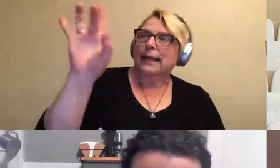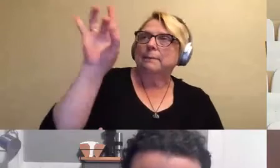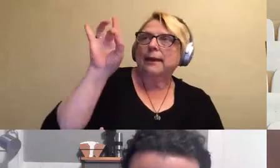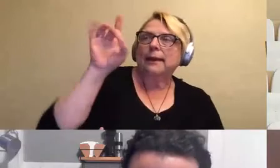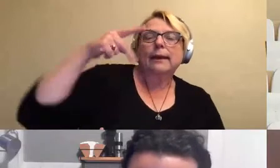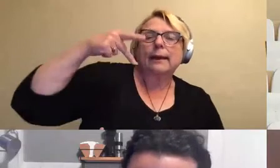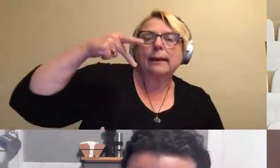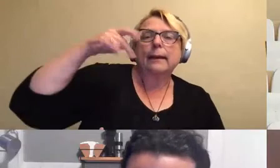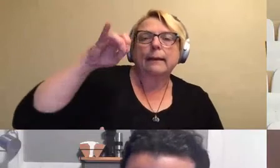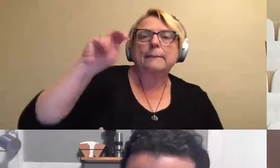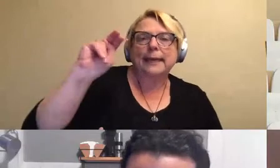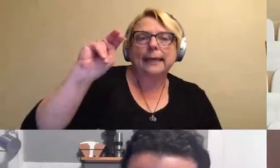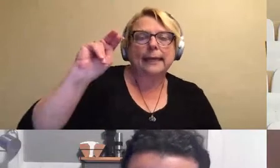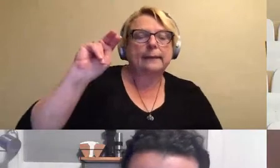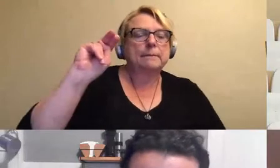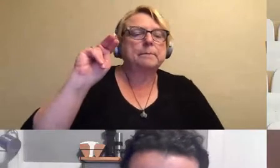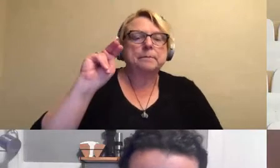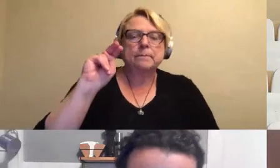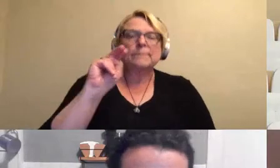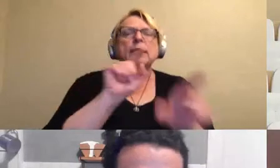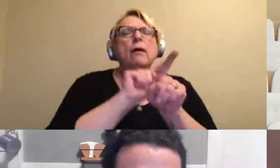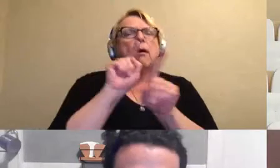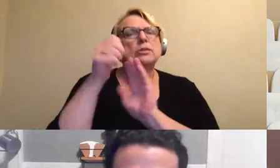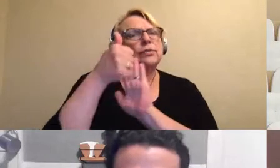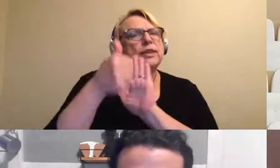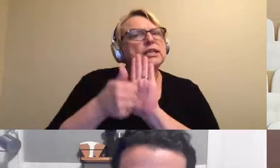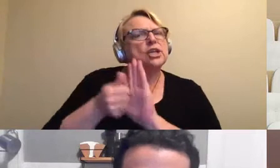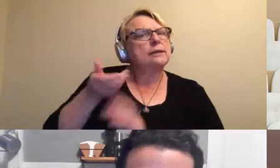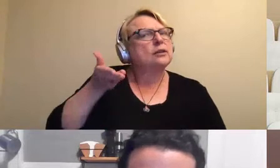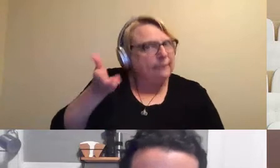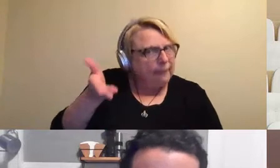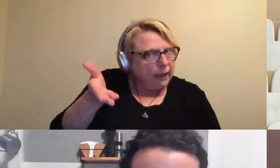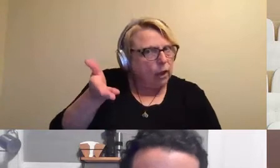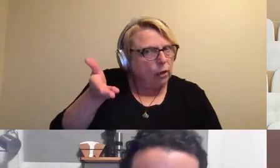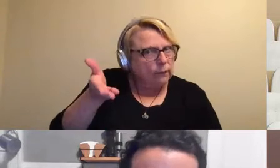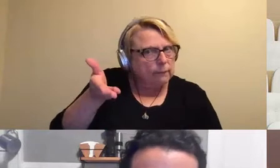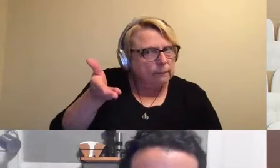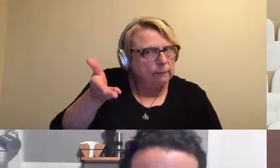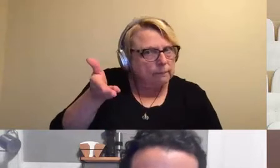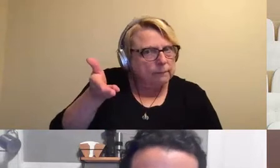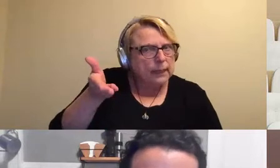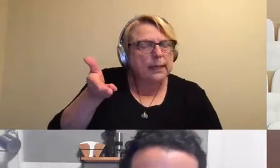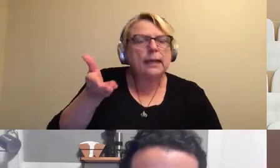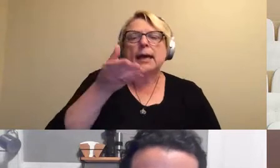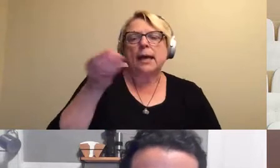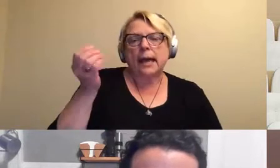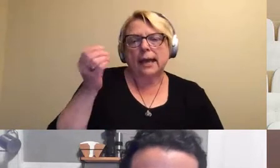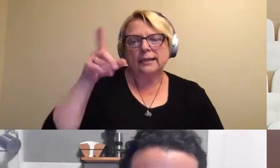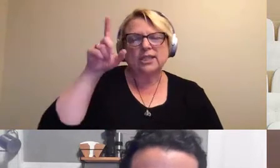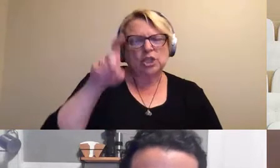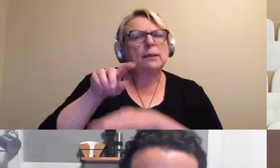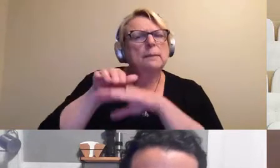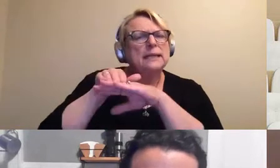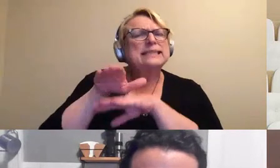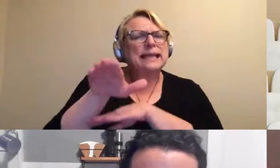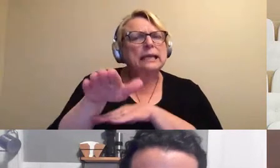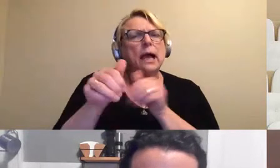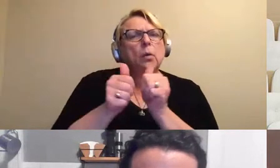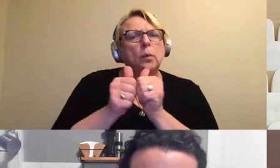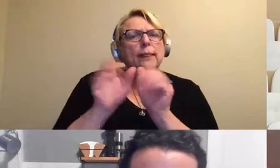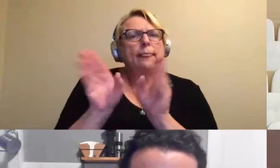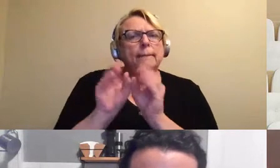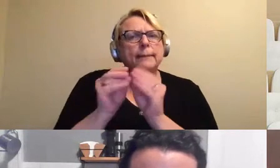pin. I also dropped in the agenda just so that if you want to follow along, and it should have been sent out with the meeting notice,